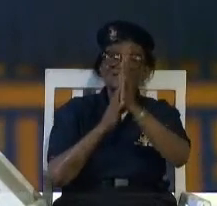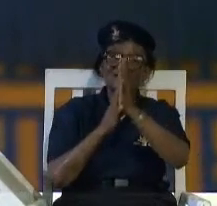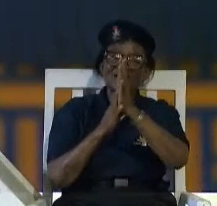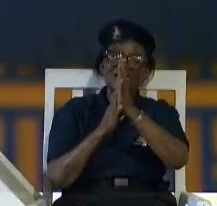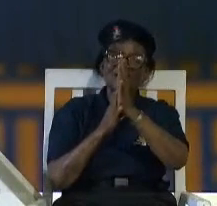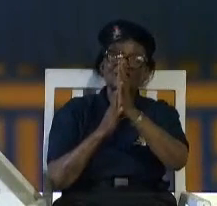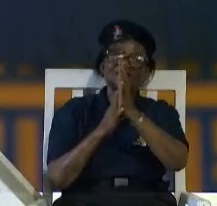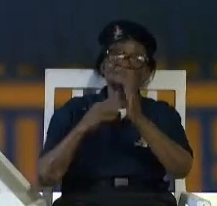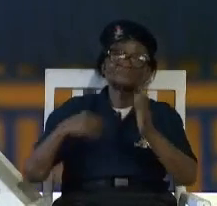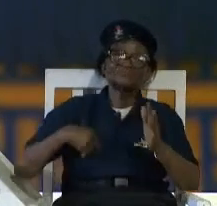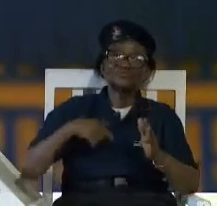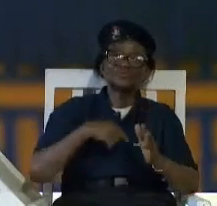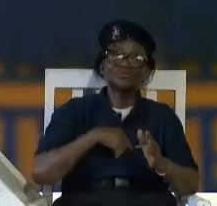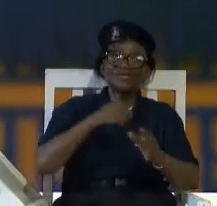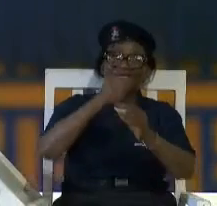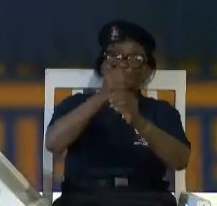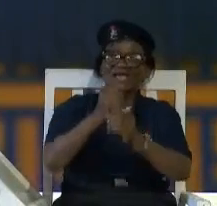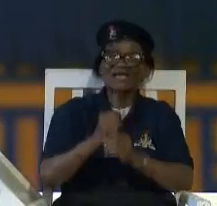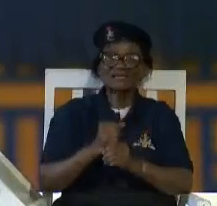we get